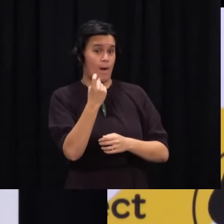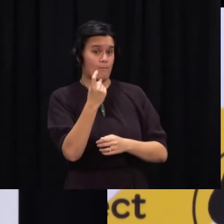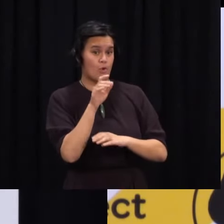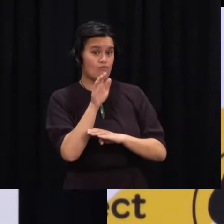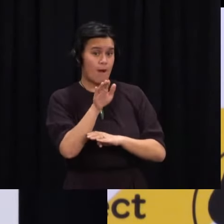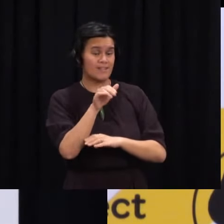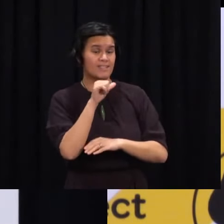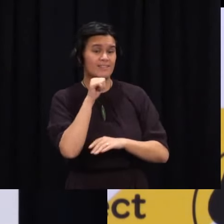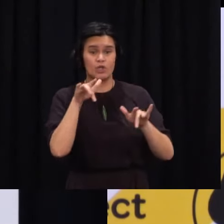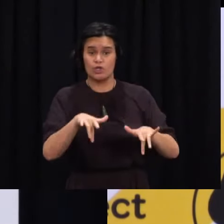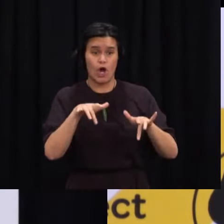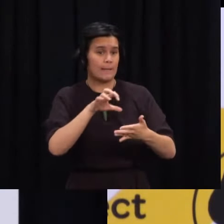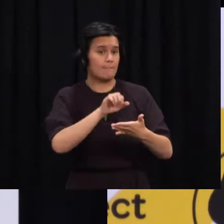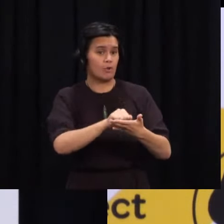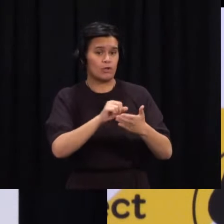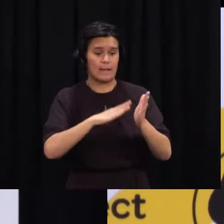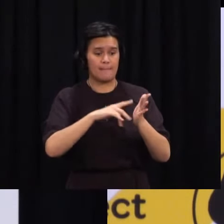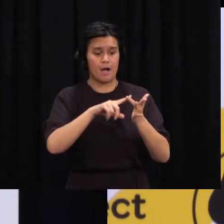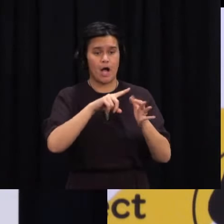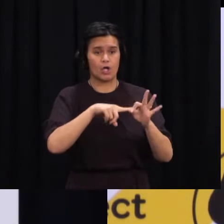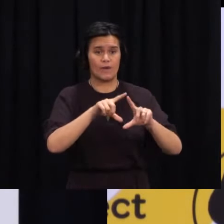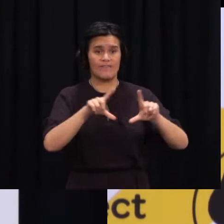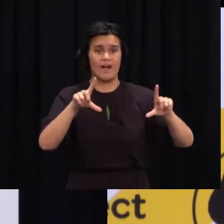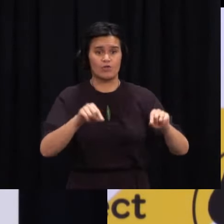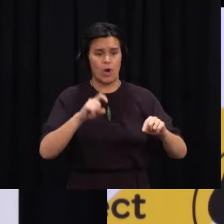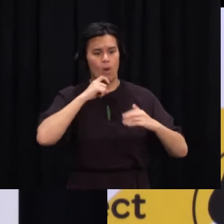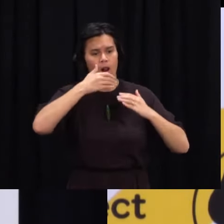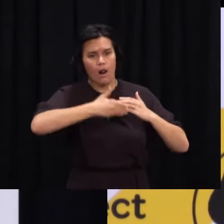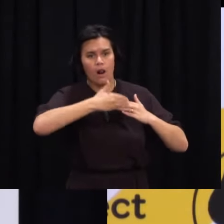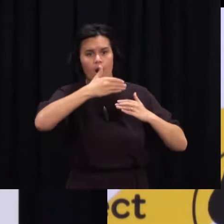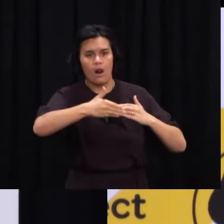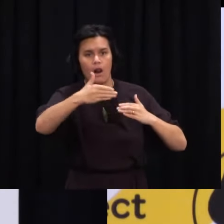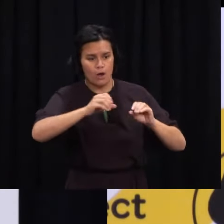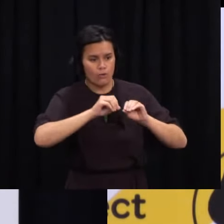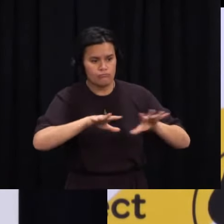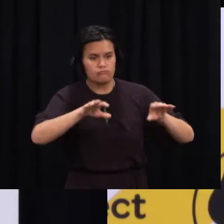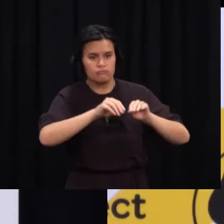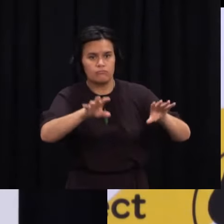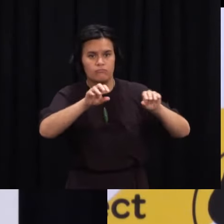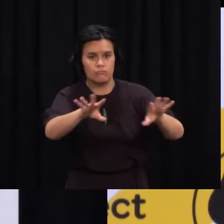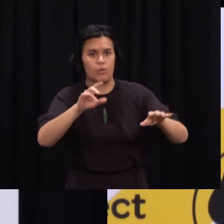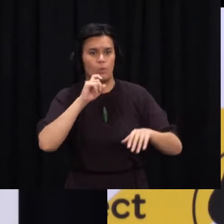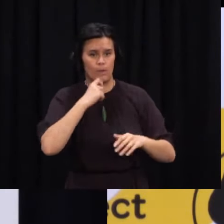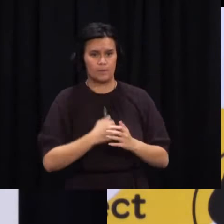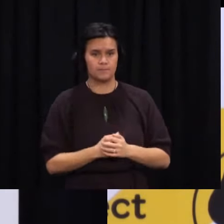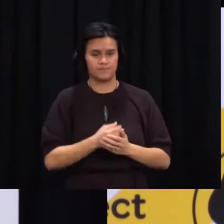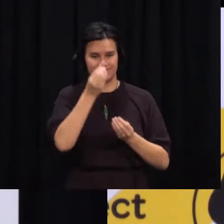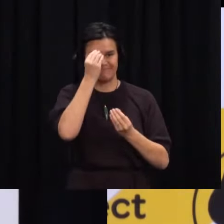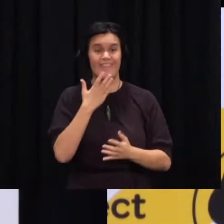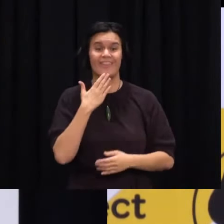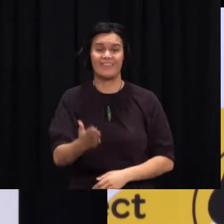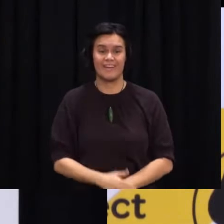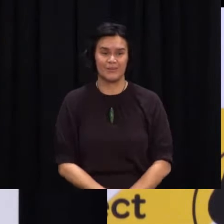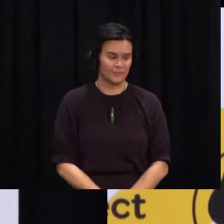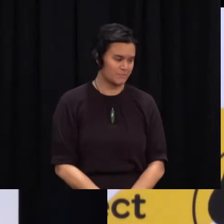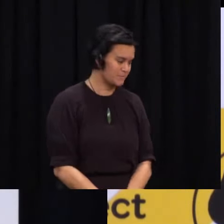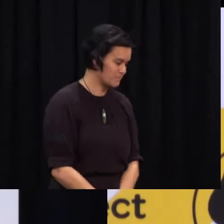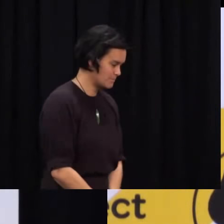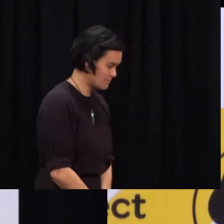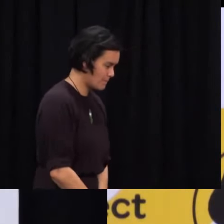access vouchers, we do have ongoing release of vouchers throughout the year. It wasn't the case that it was one release and done. Okay, thank you everyone.